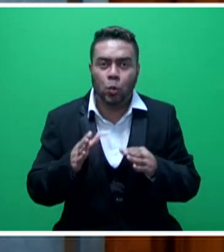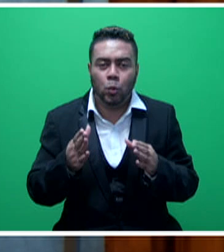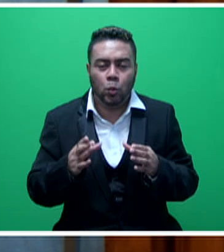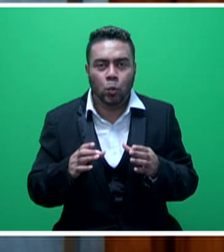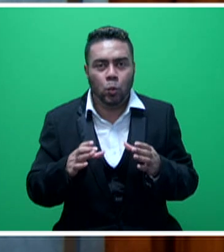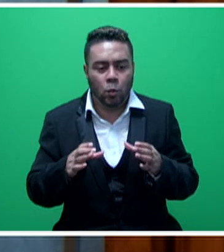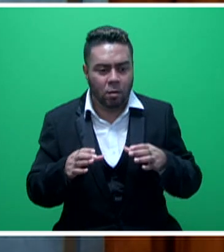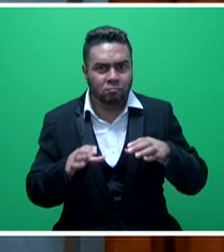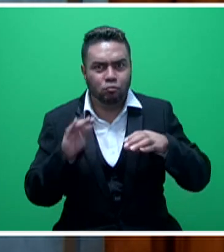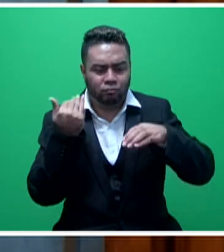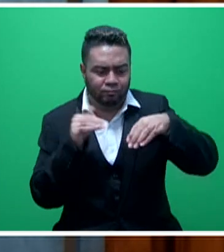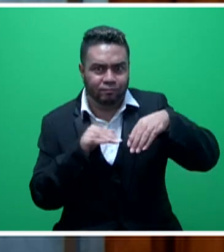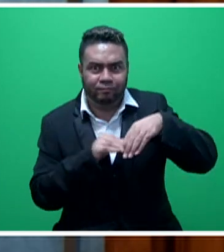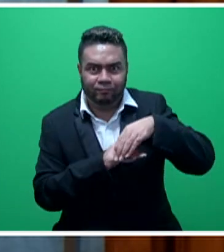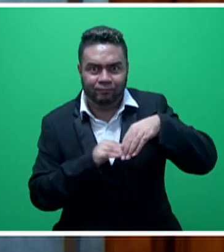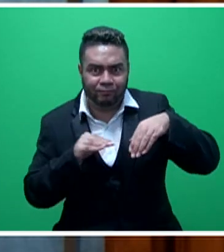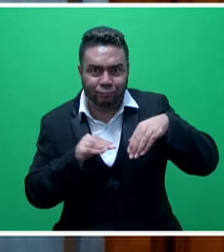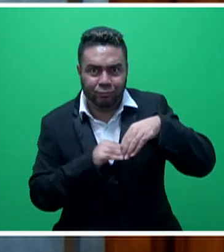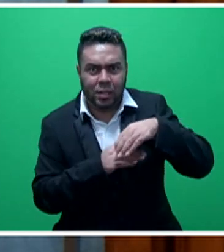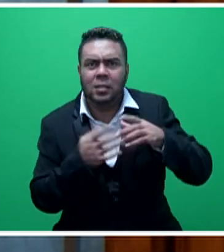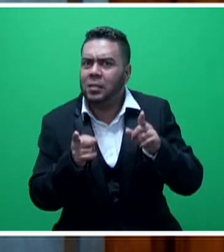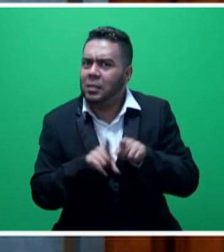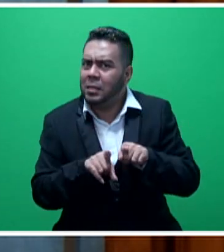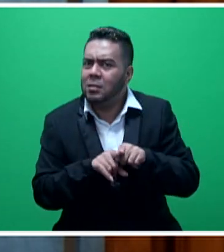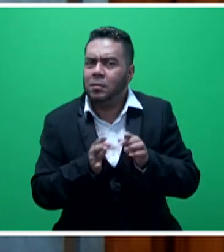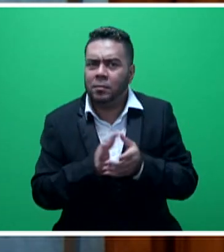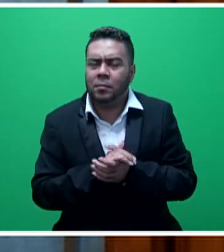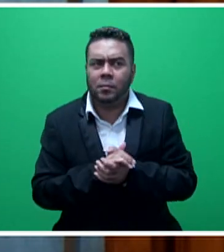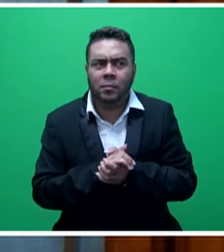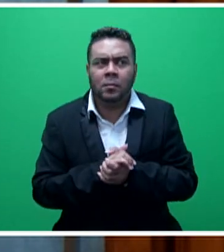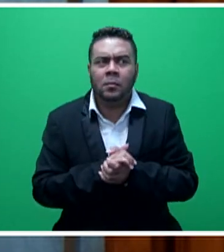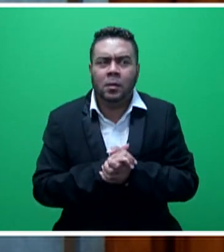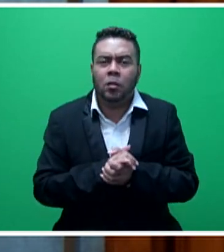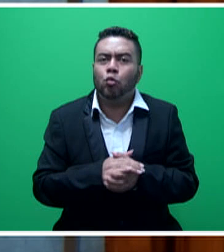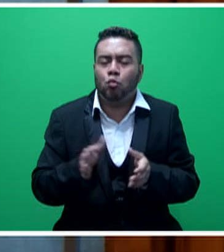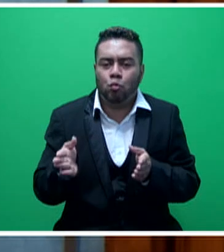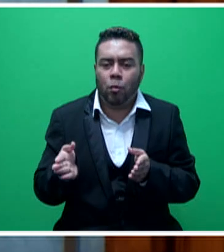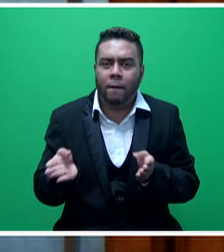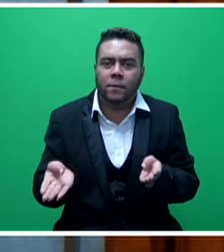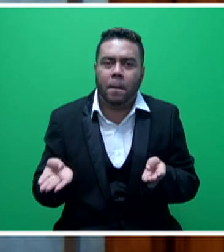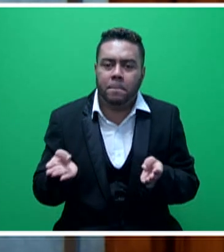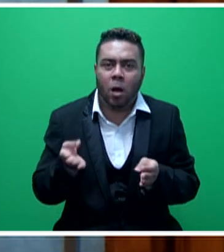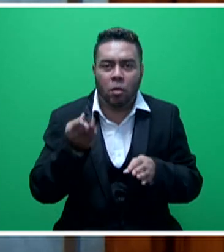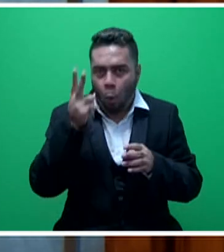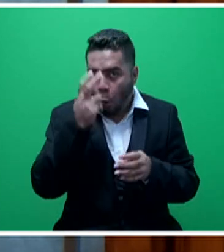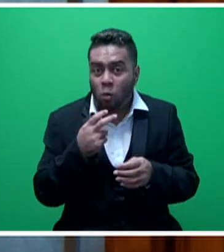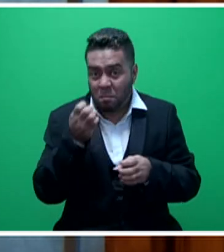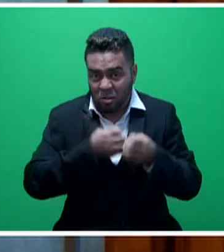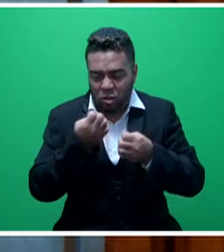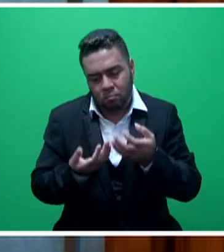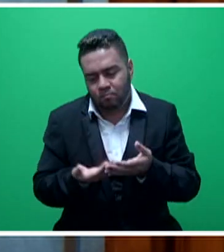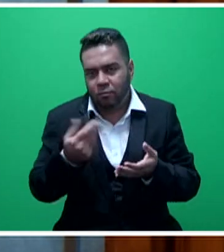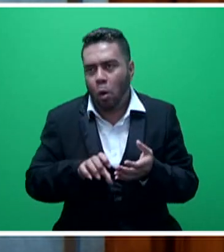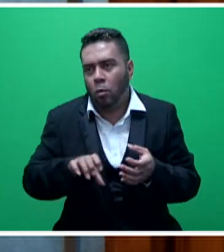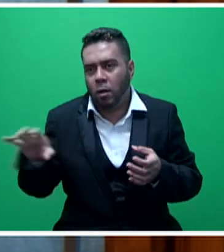was purchased in 2009 to replace the smaller old machine at the CWM hospital. The